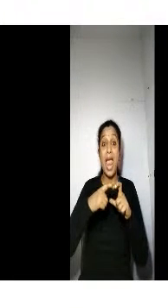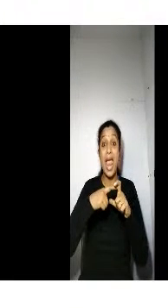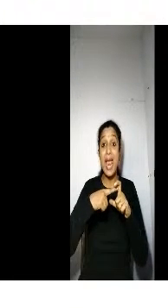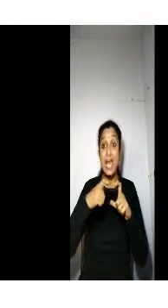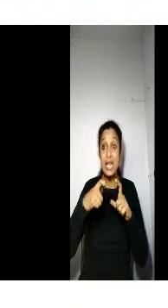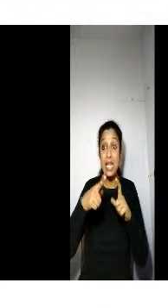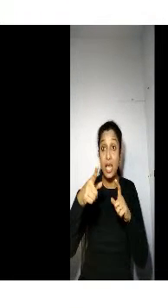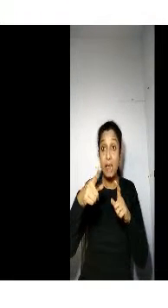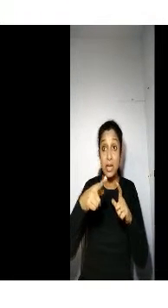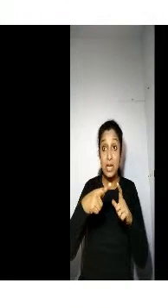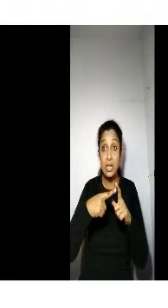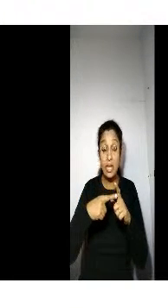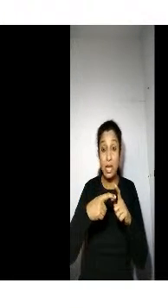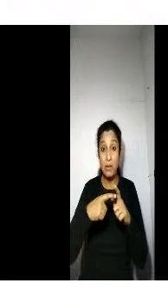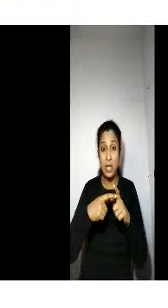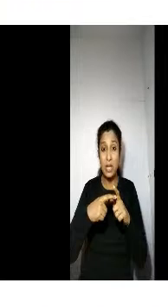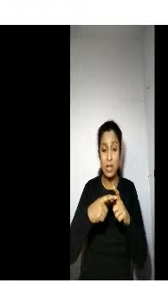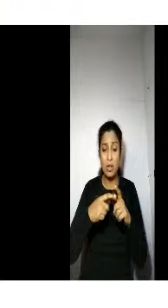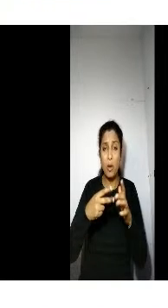Question 5.